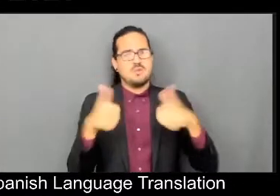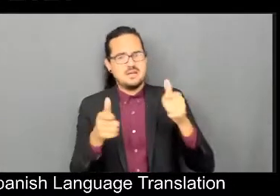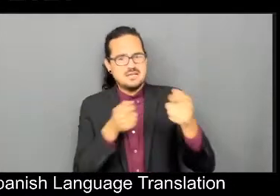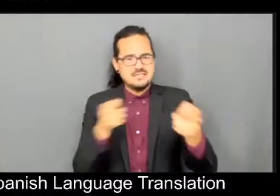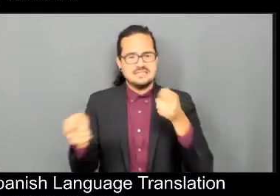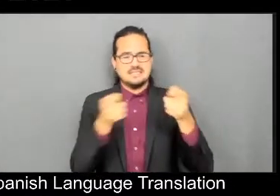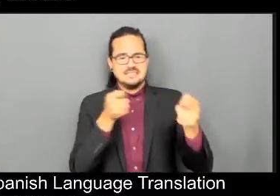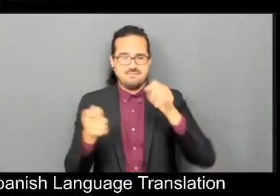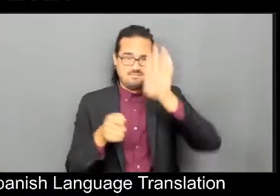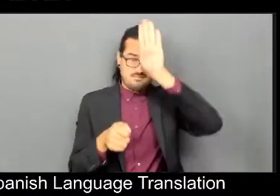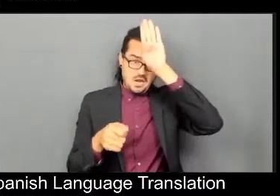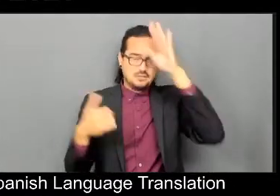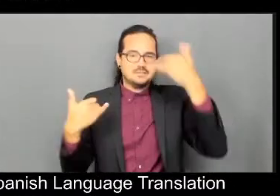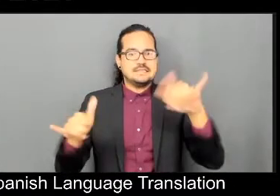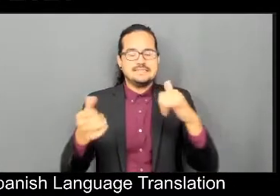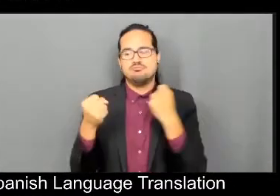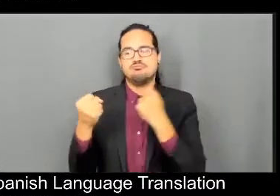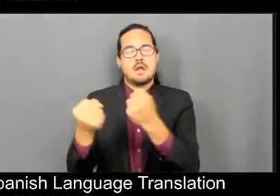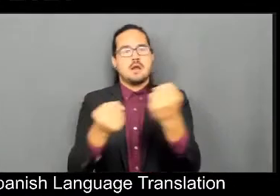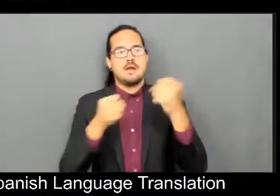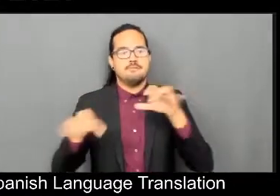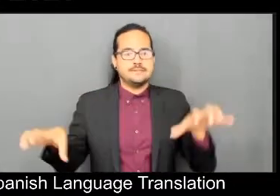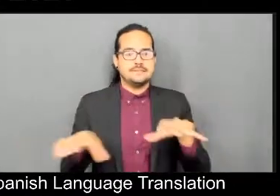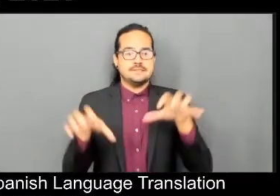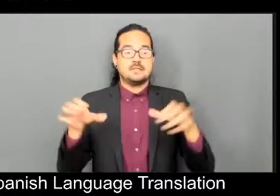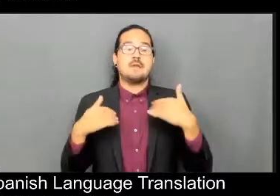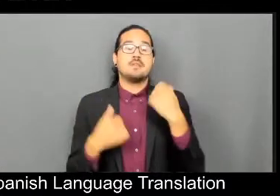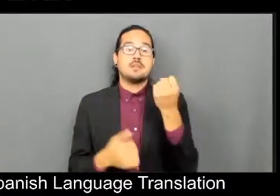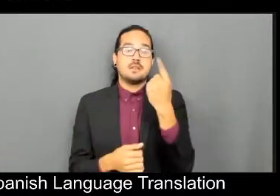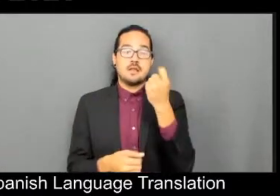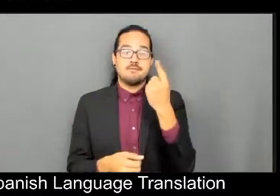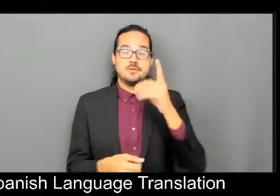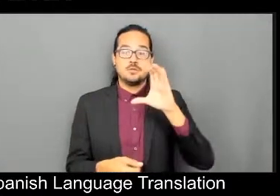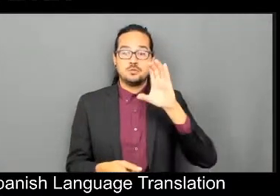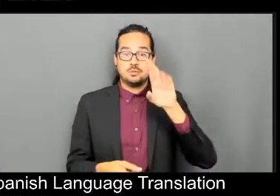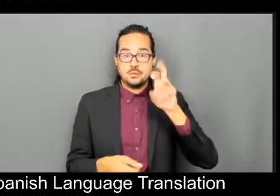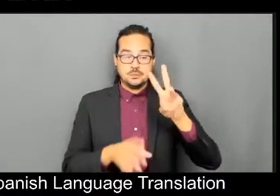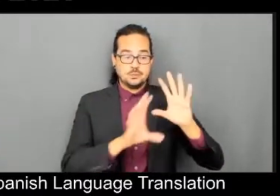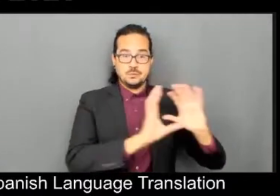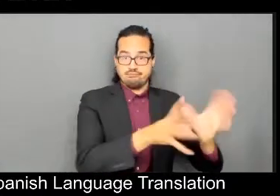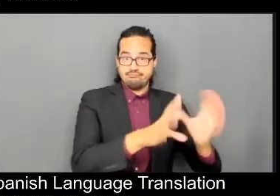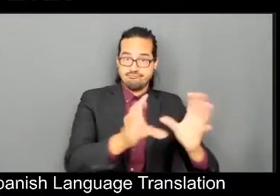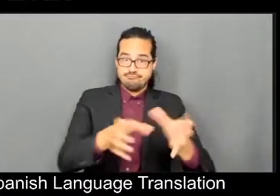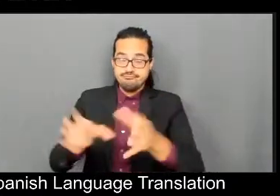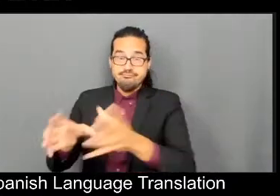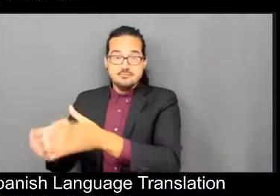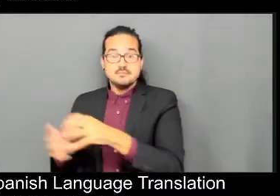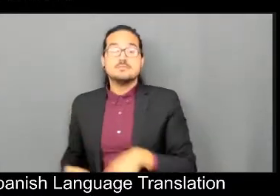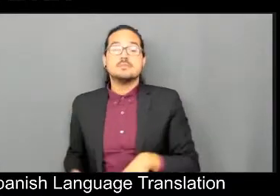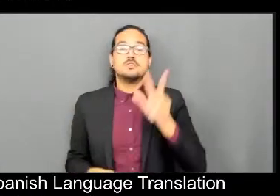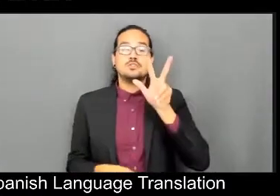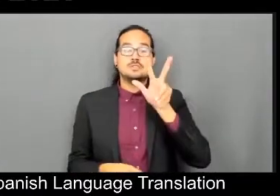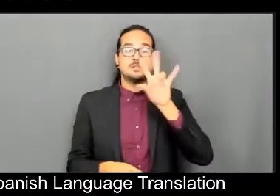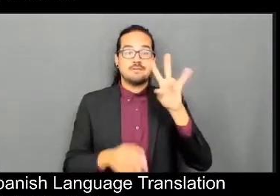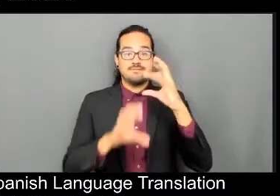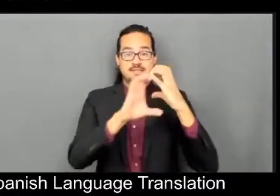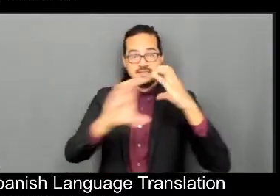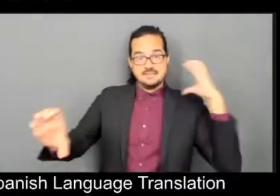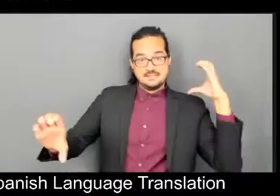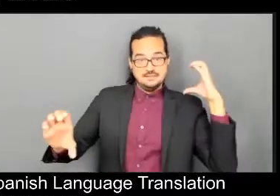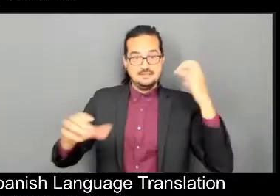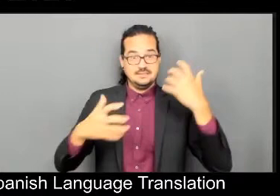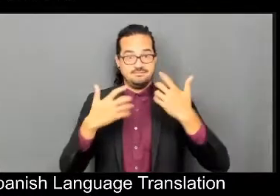crews, 37 fire engines, and we still have 4 helicopters, 1 bulldozer,